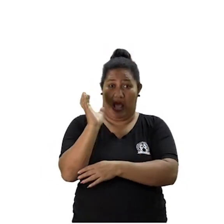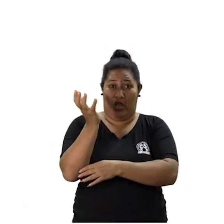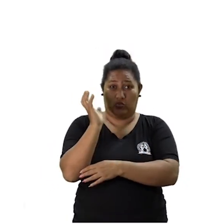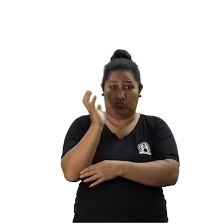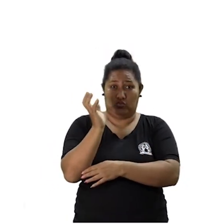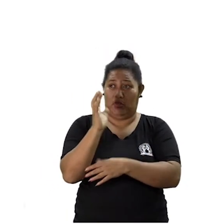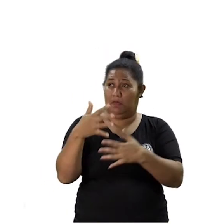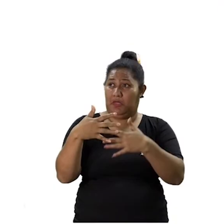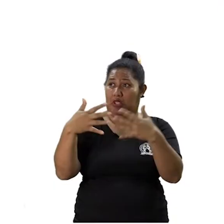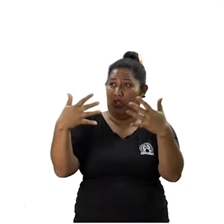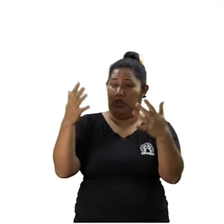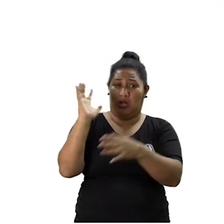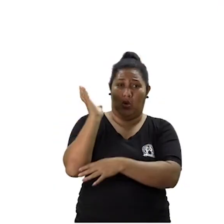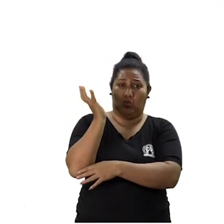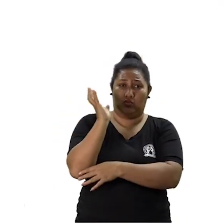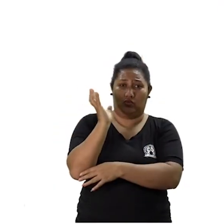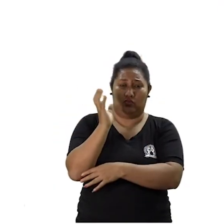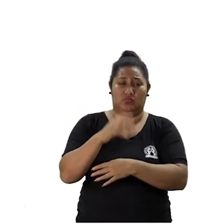titili.